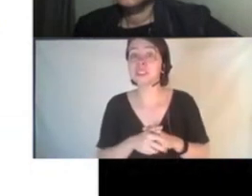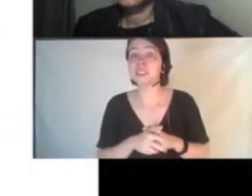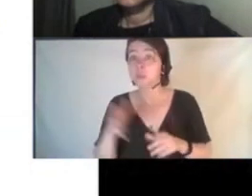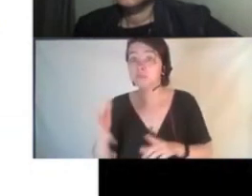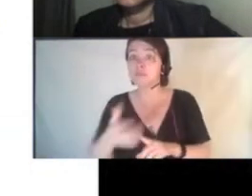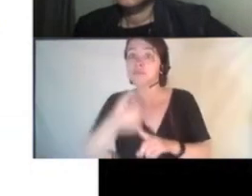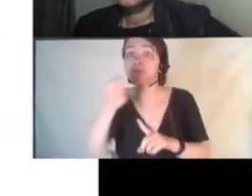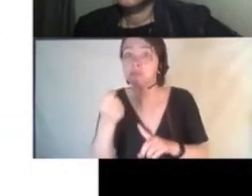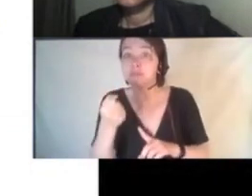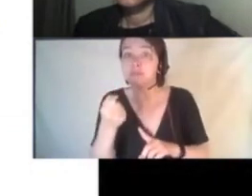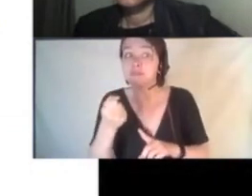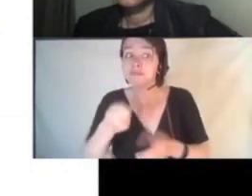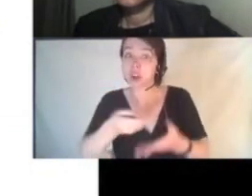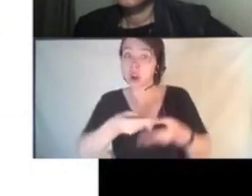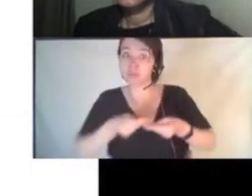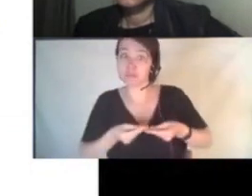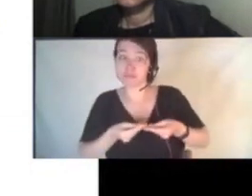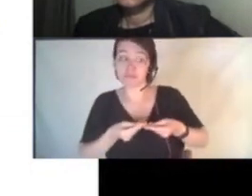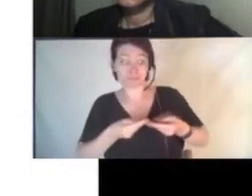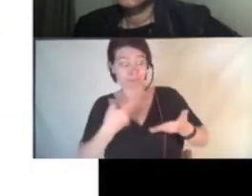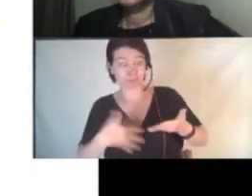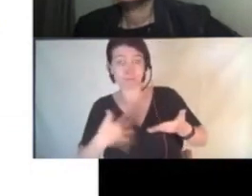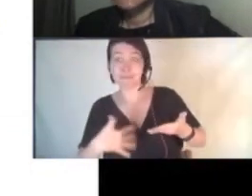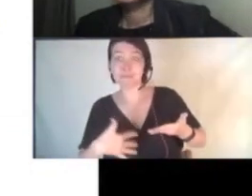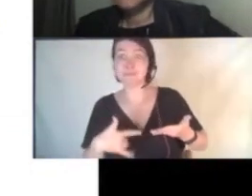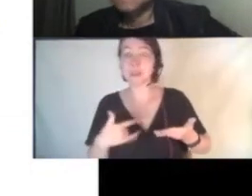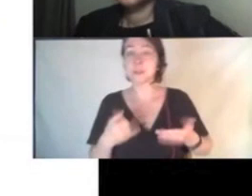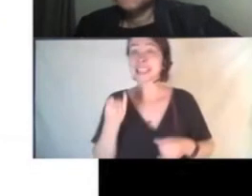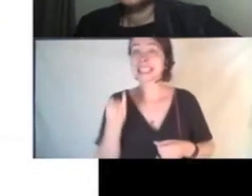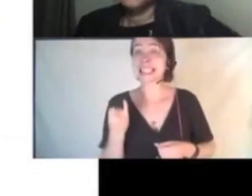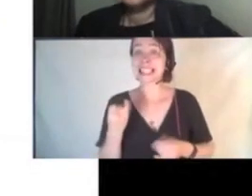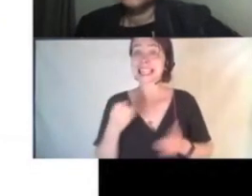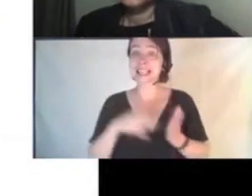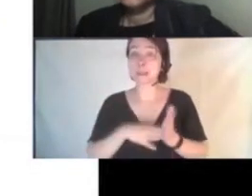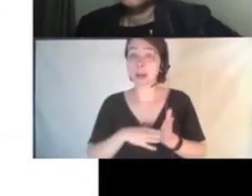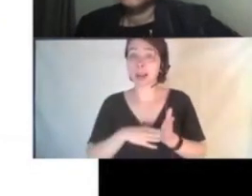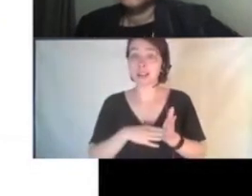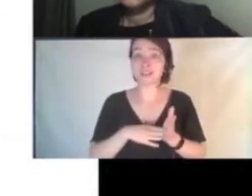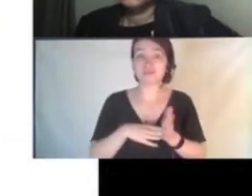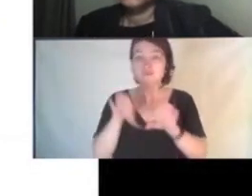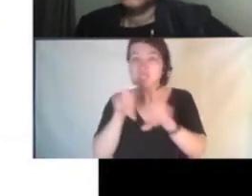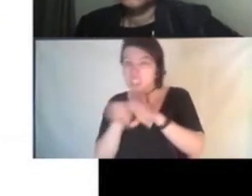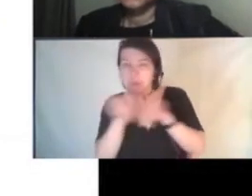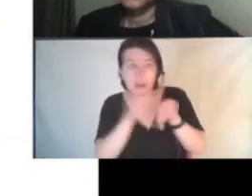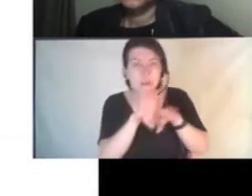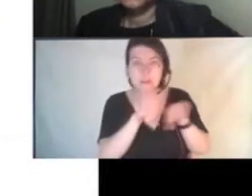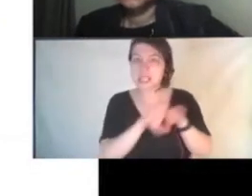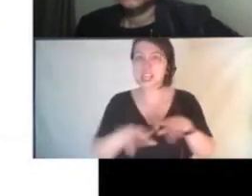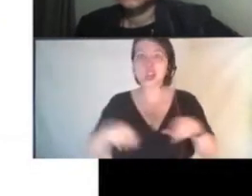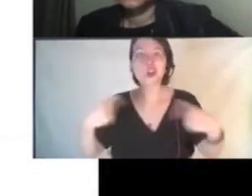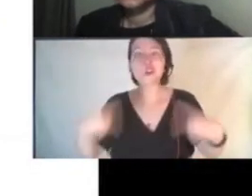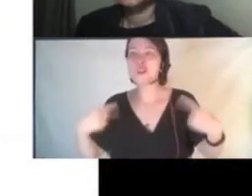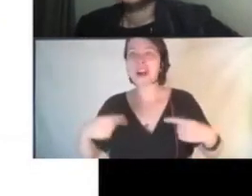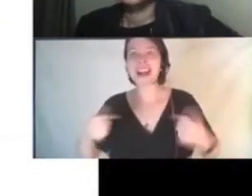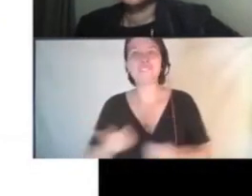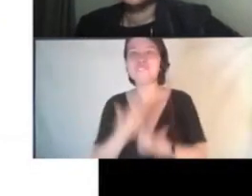did 6 months of experimenting. Yeah, well, I wasn't allowed to make any finished work at